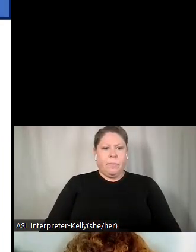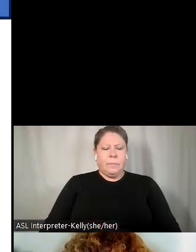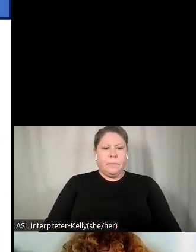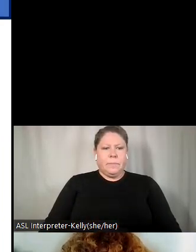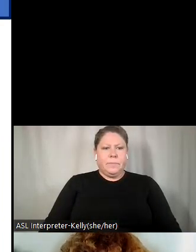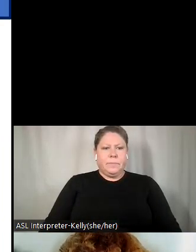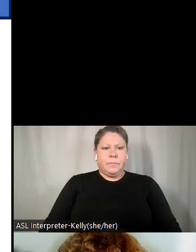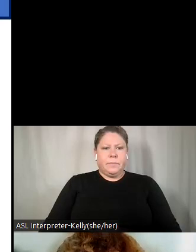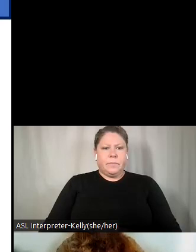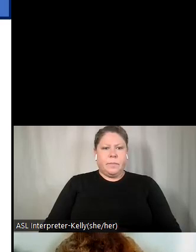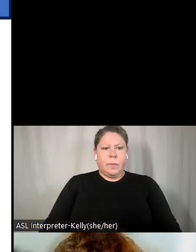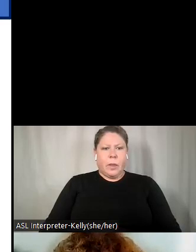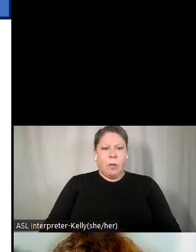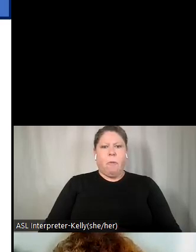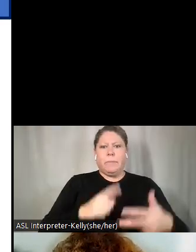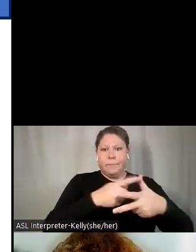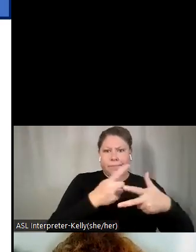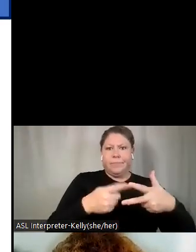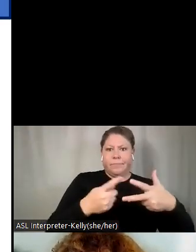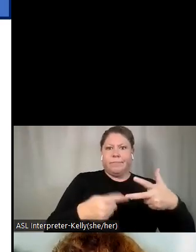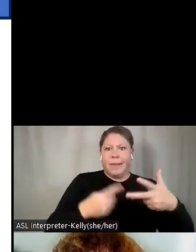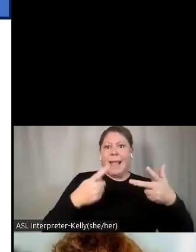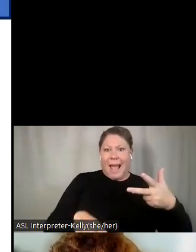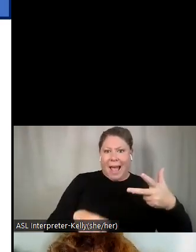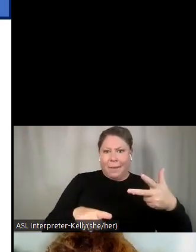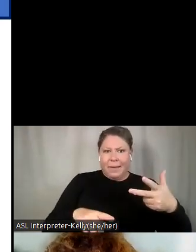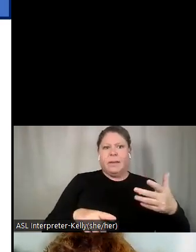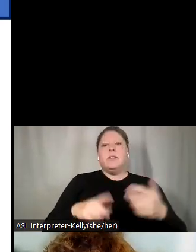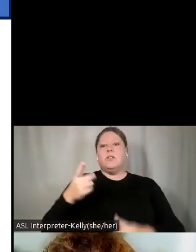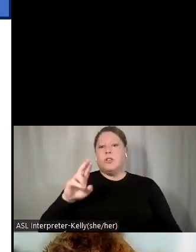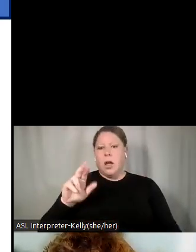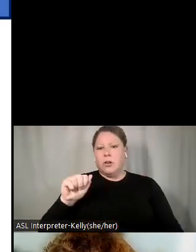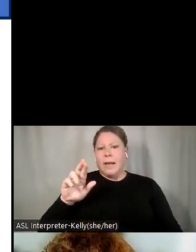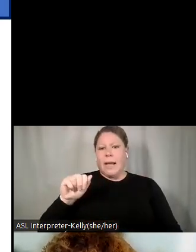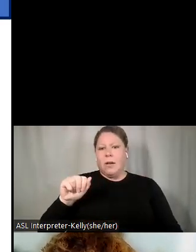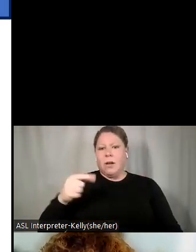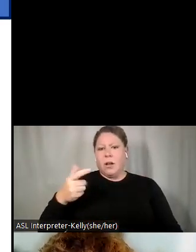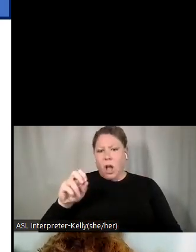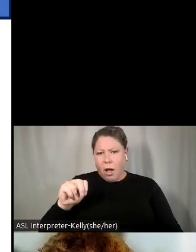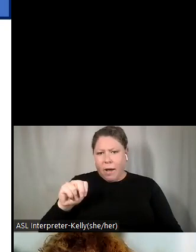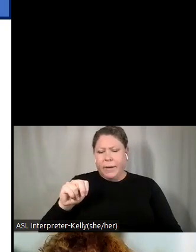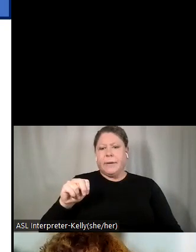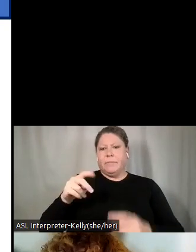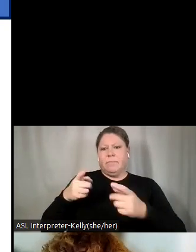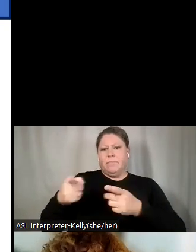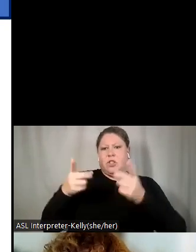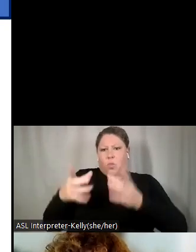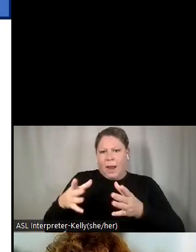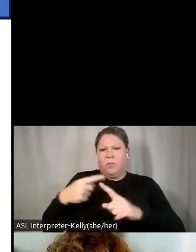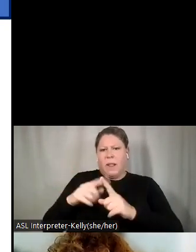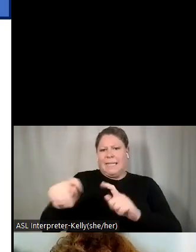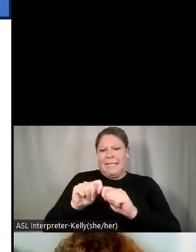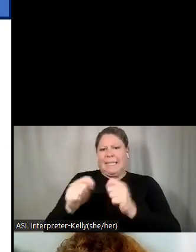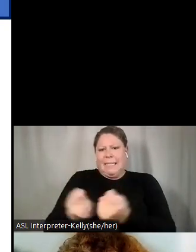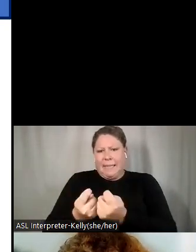So prompted by those things, Dr. Aragon, together with his team, his directorate, built